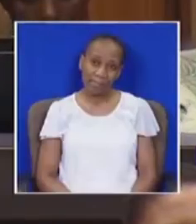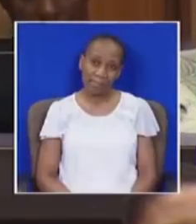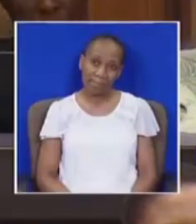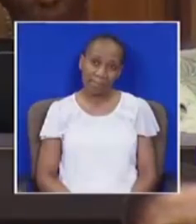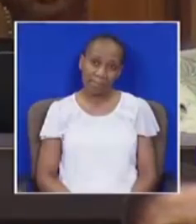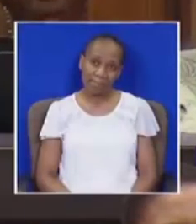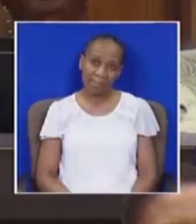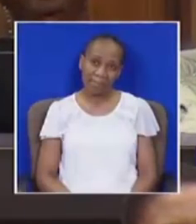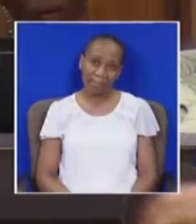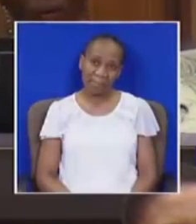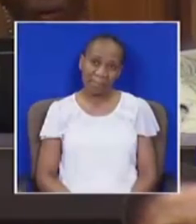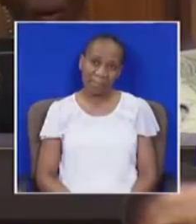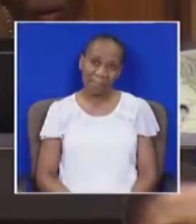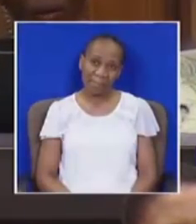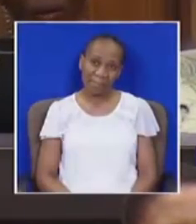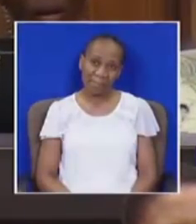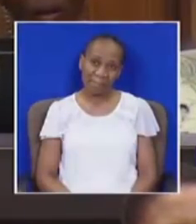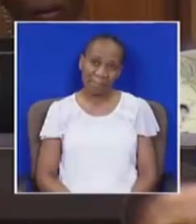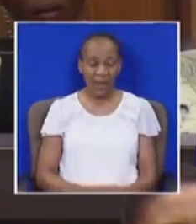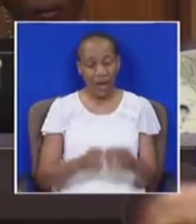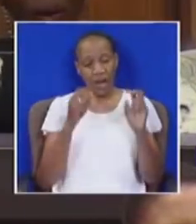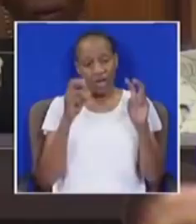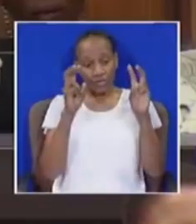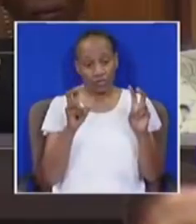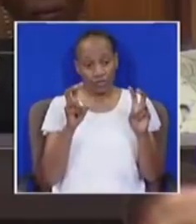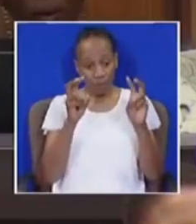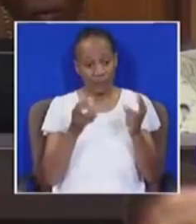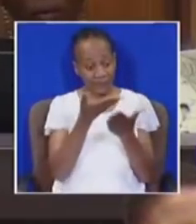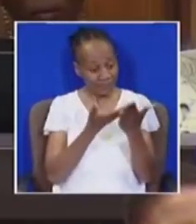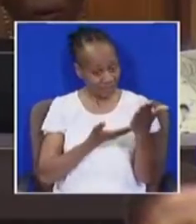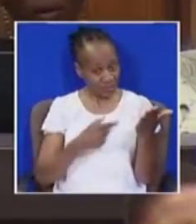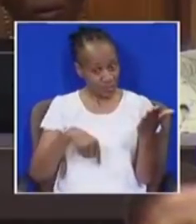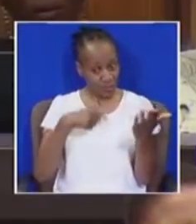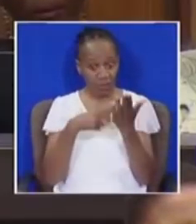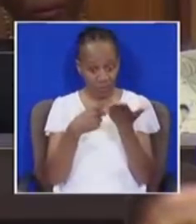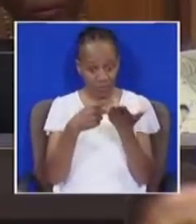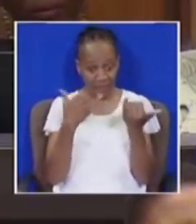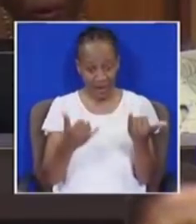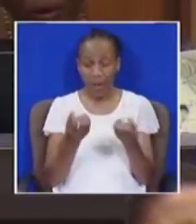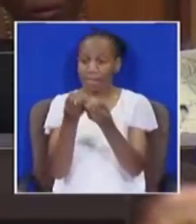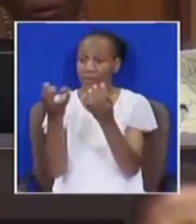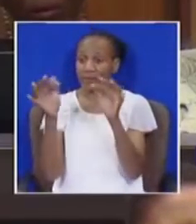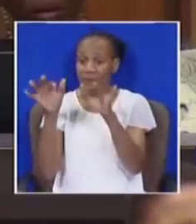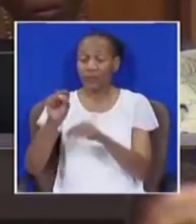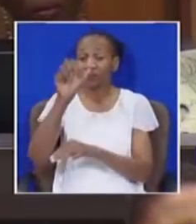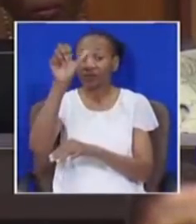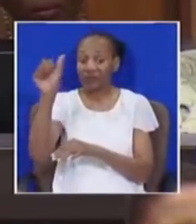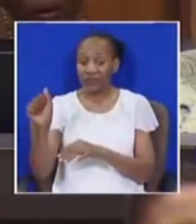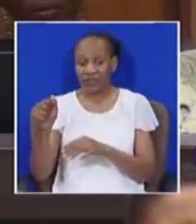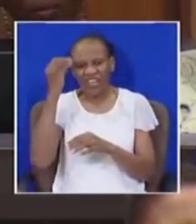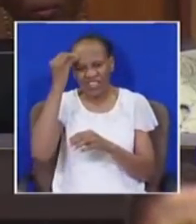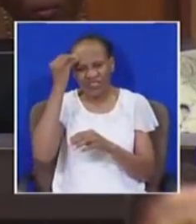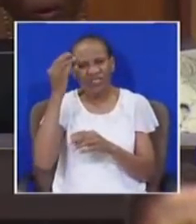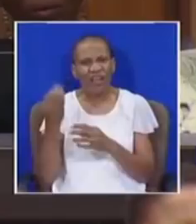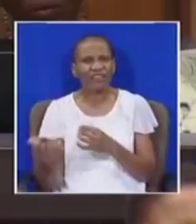it has captured interest of South Africans because individuals were called in a certain